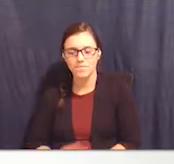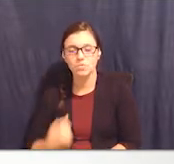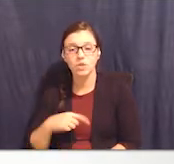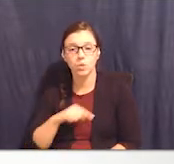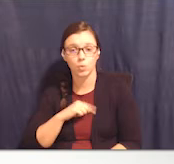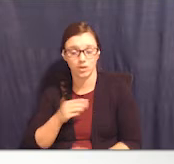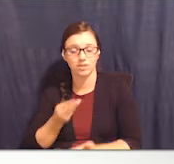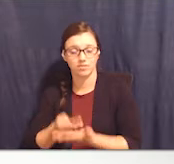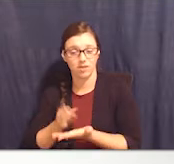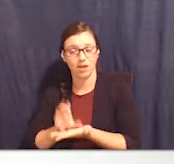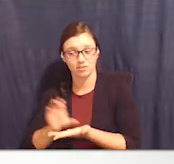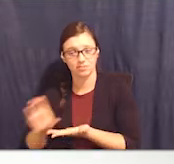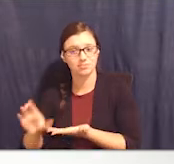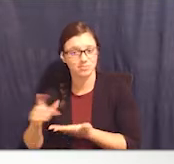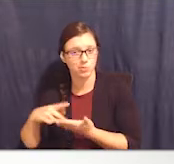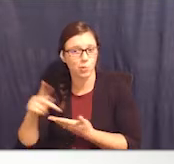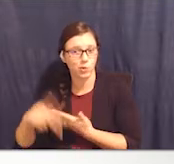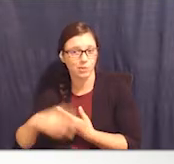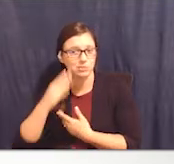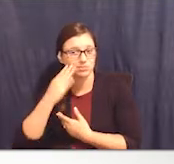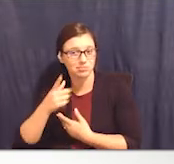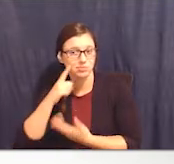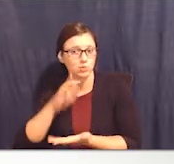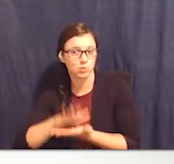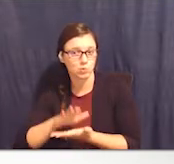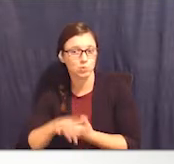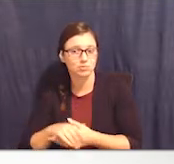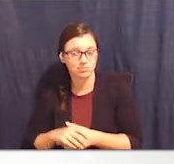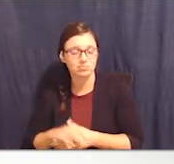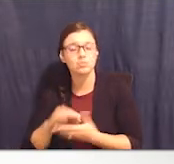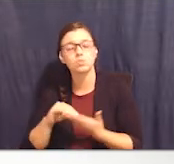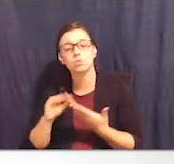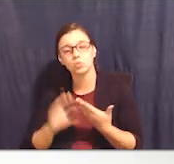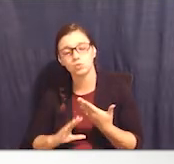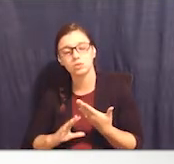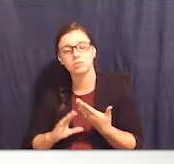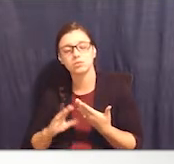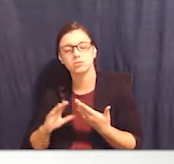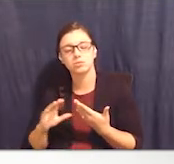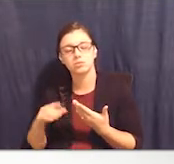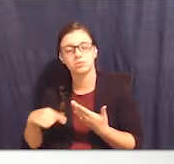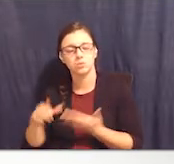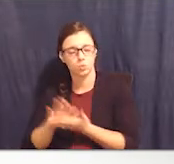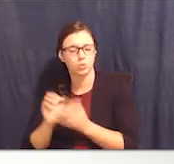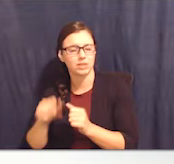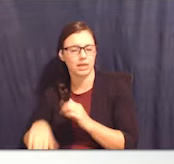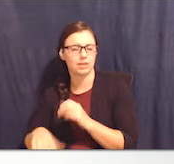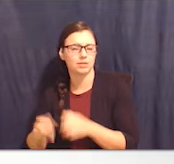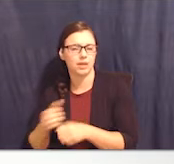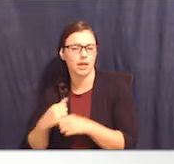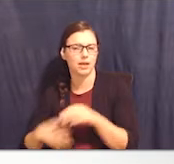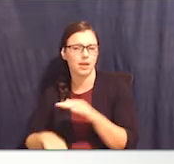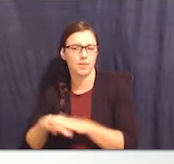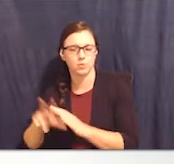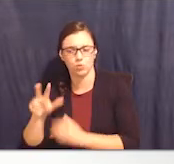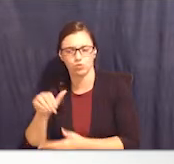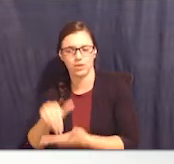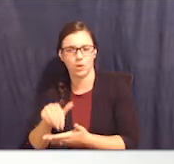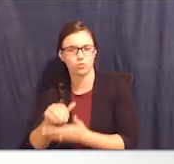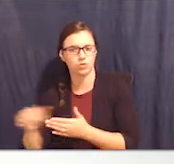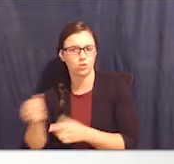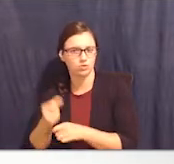club-like environment. And we also want them to visit our programs. We want them to go